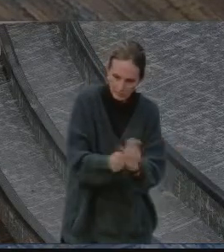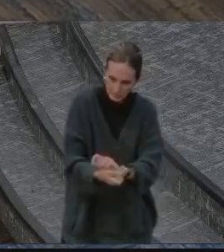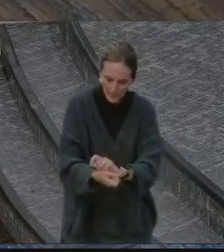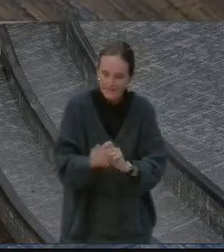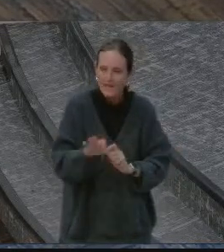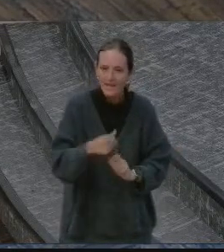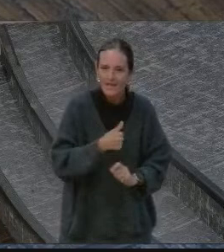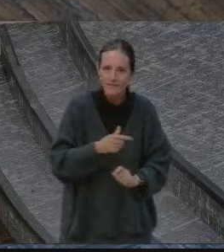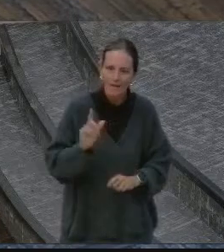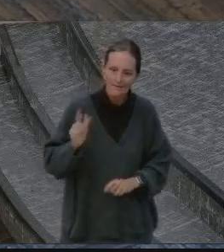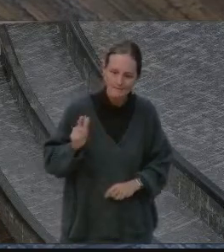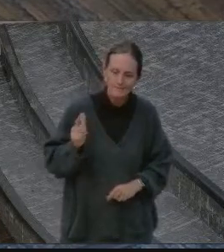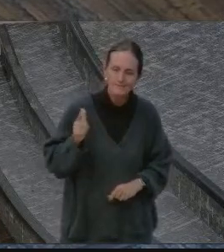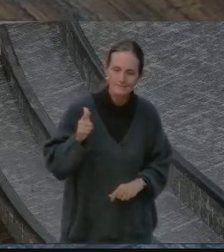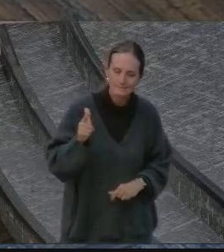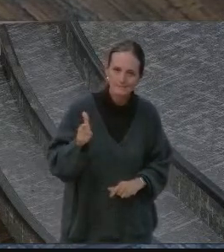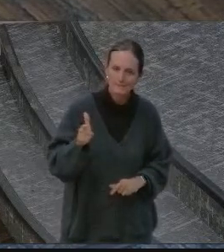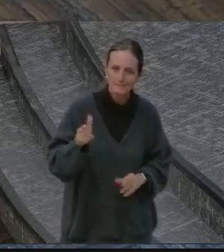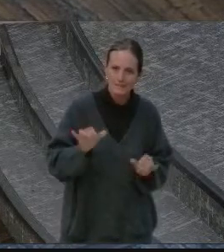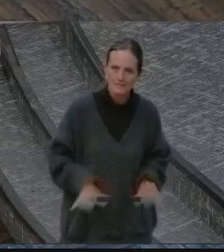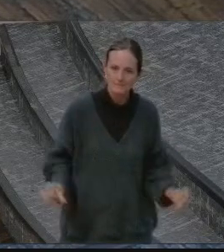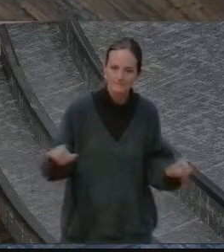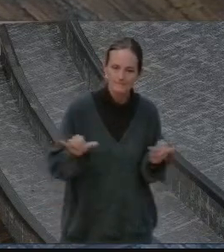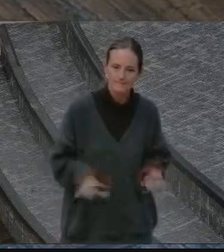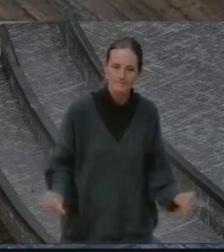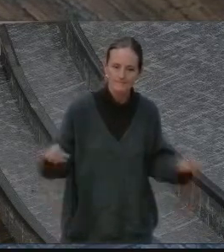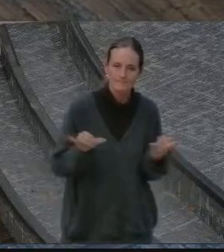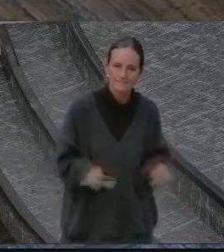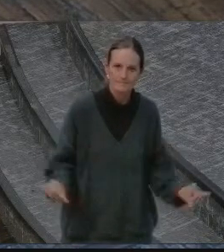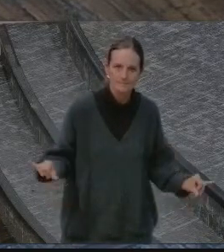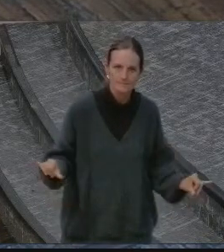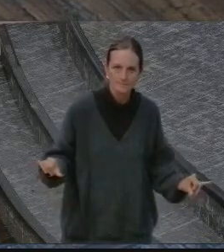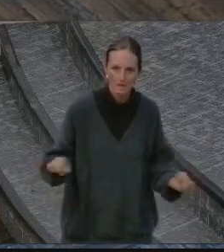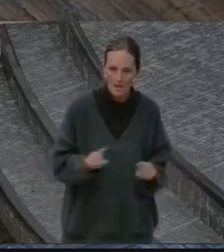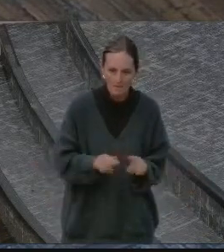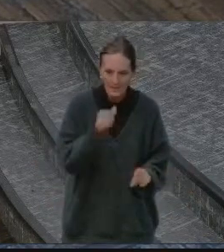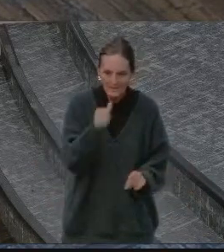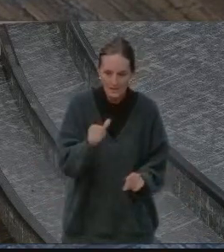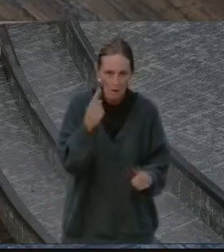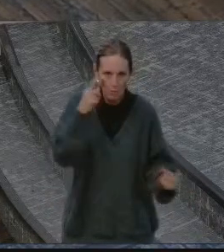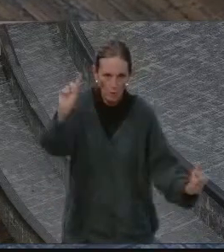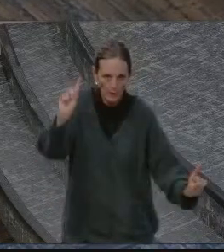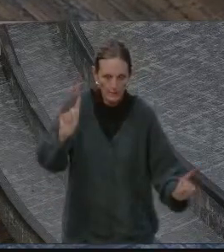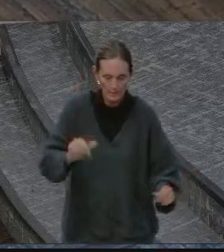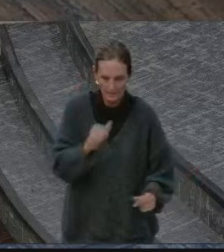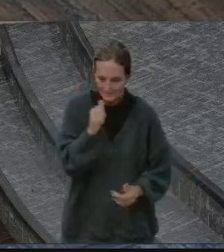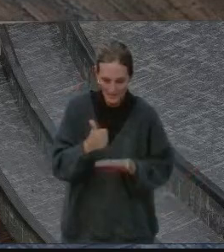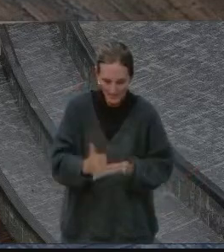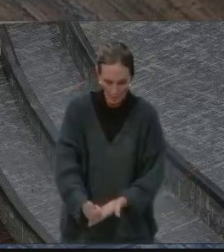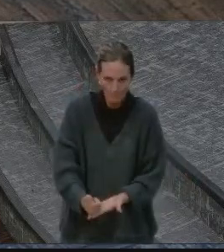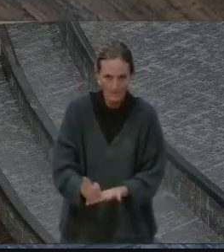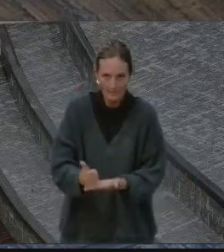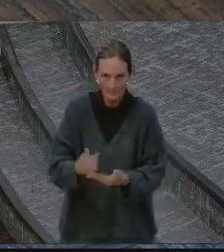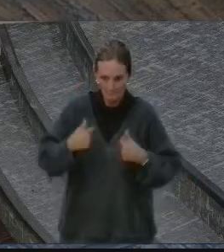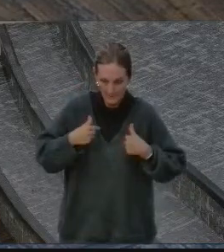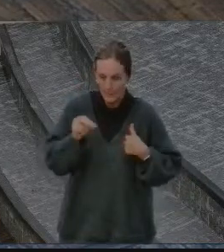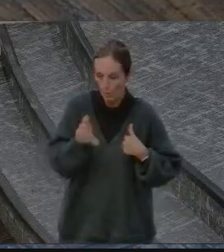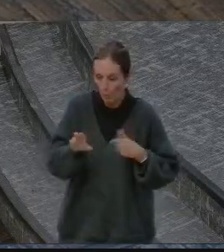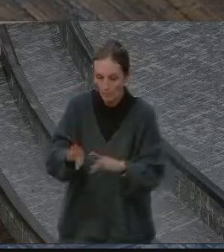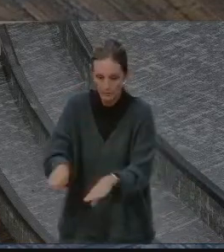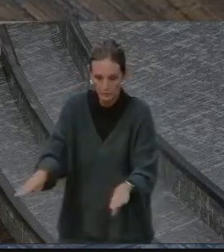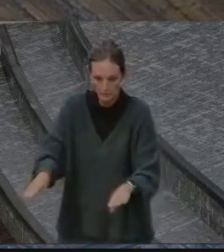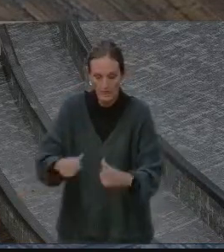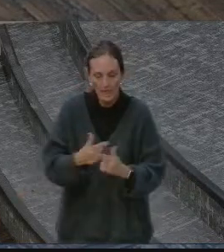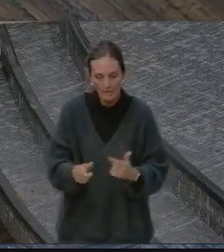been doing and the data says that it's not working doesn't help me or the children. But when you say, wow, I wasn't doing it right last